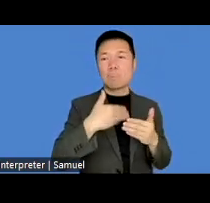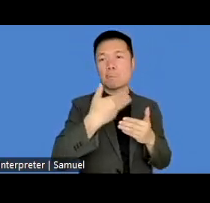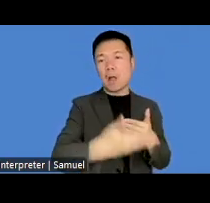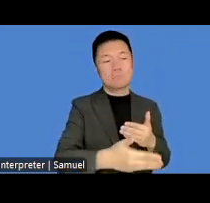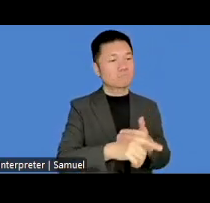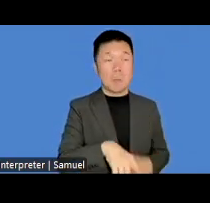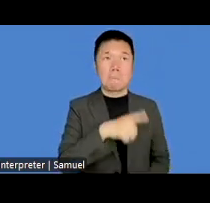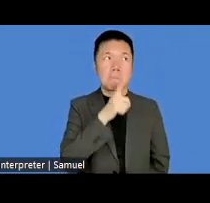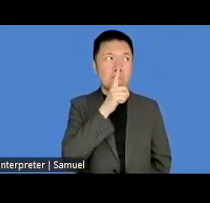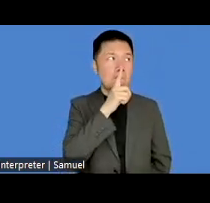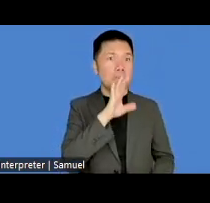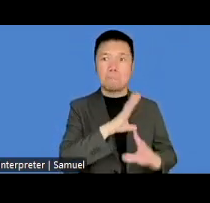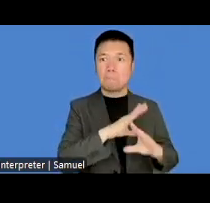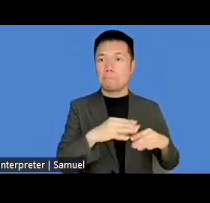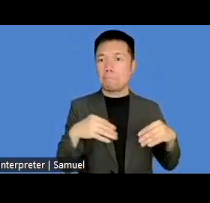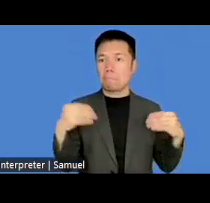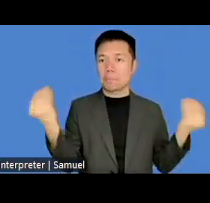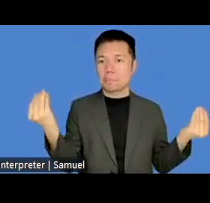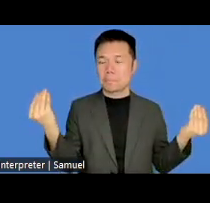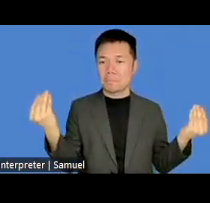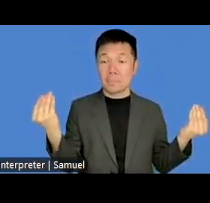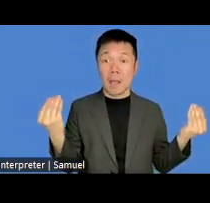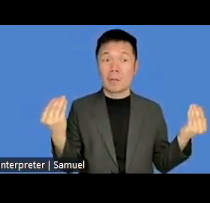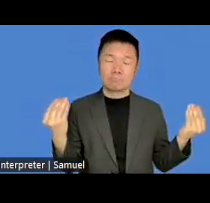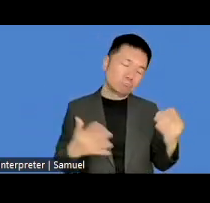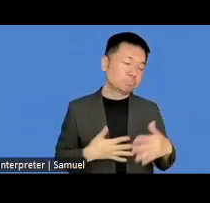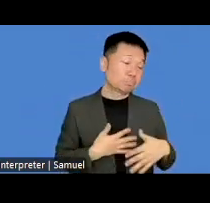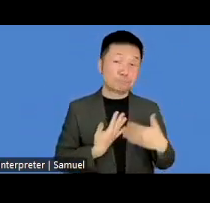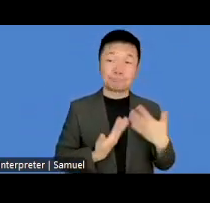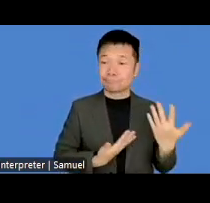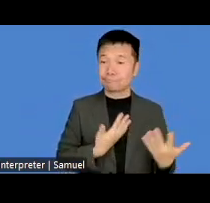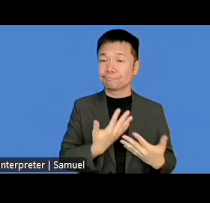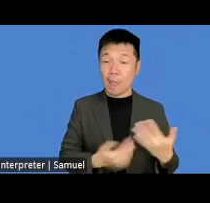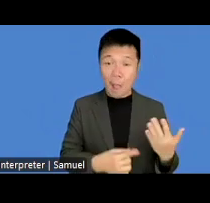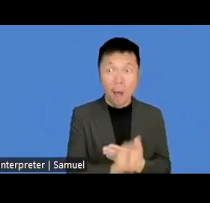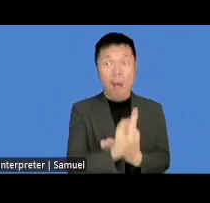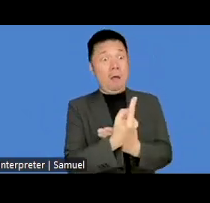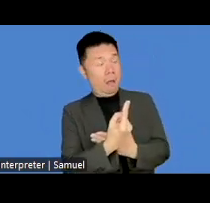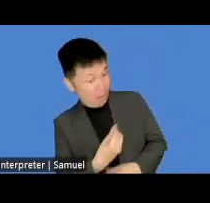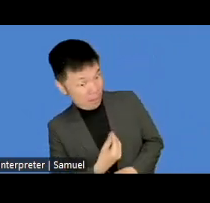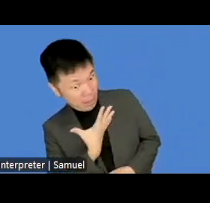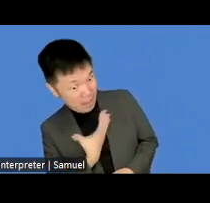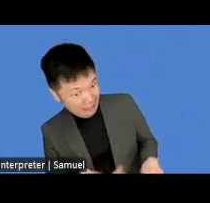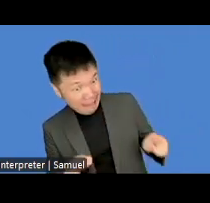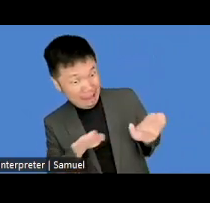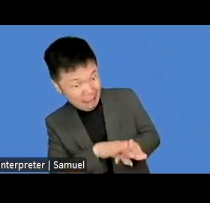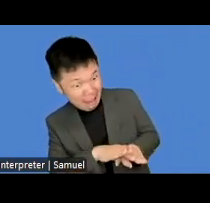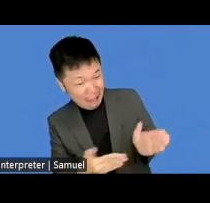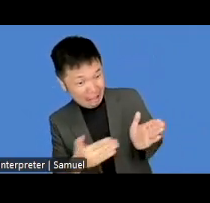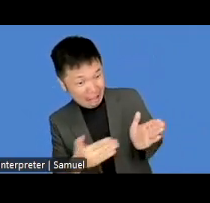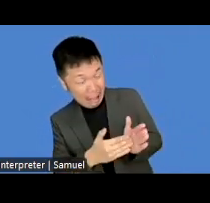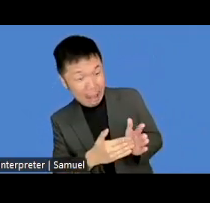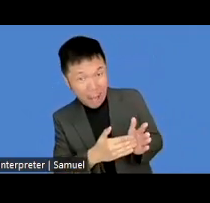quiet until the next reported attack happens. This is a challenge because these actions are supposed to be continuous and